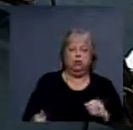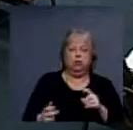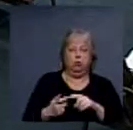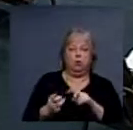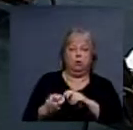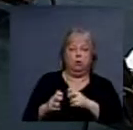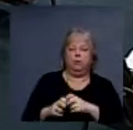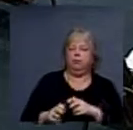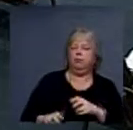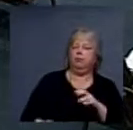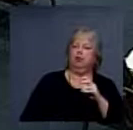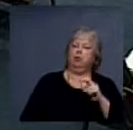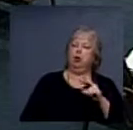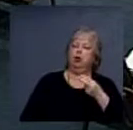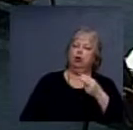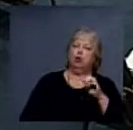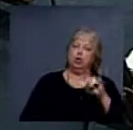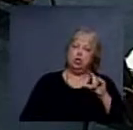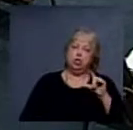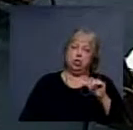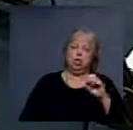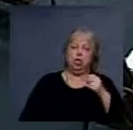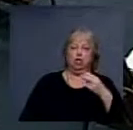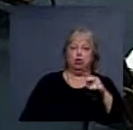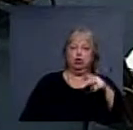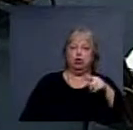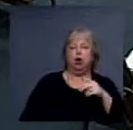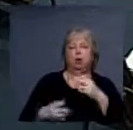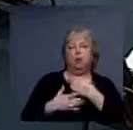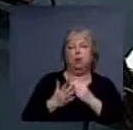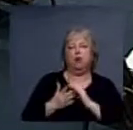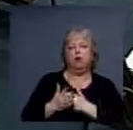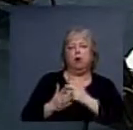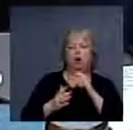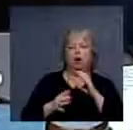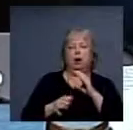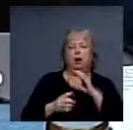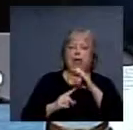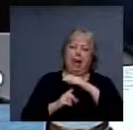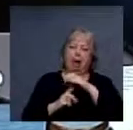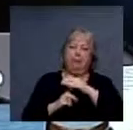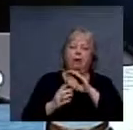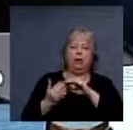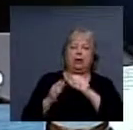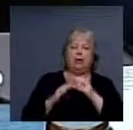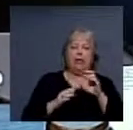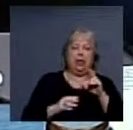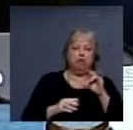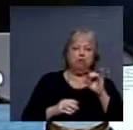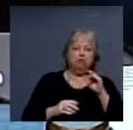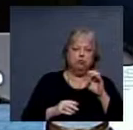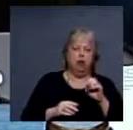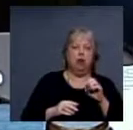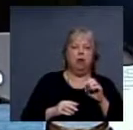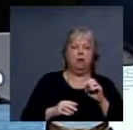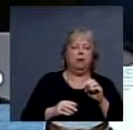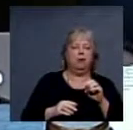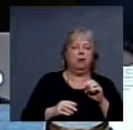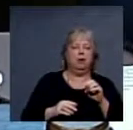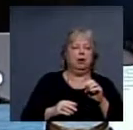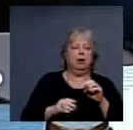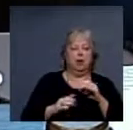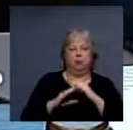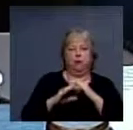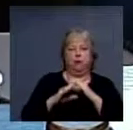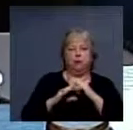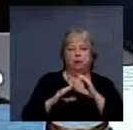Yeah, Sheila Sharp is part of our Capital City Crime Prevention Task Force, and she has been very loyal in attending, and